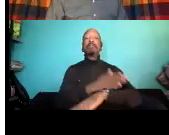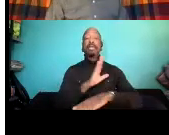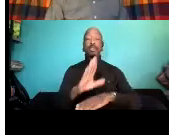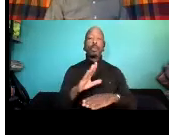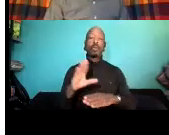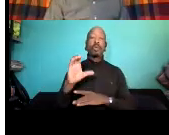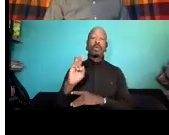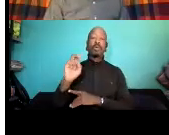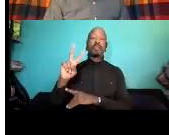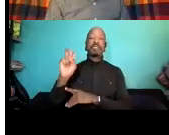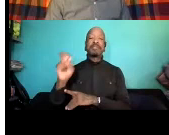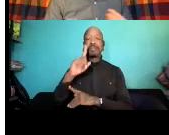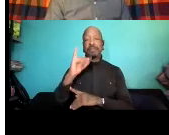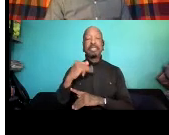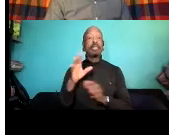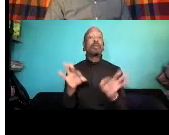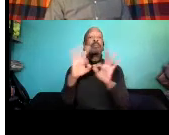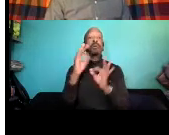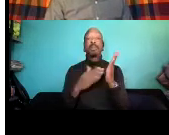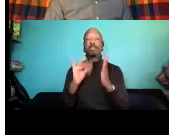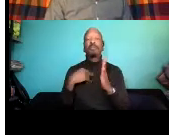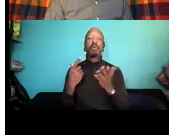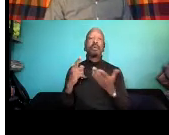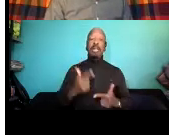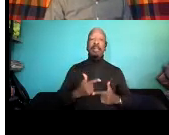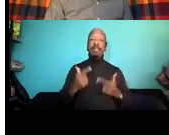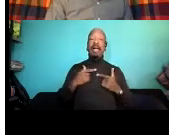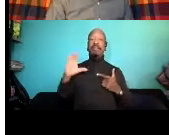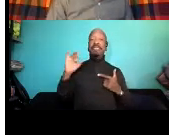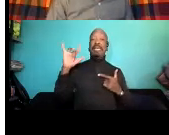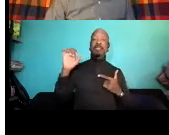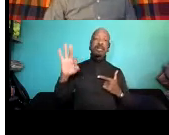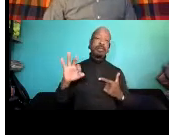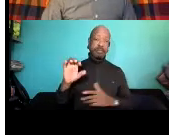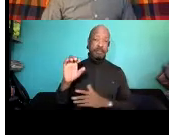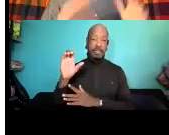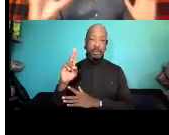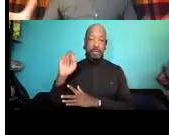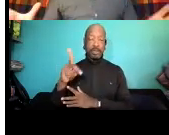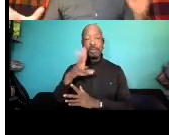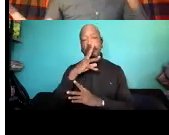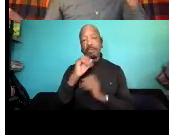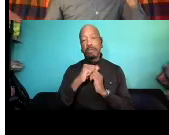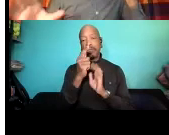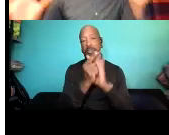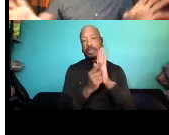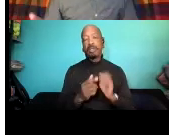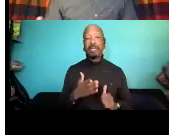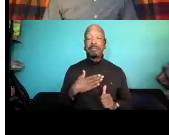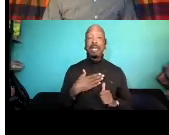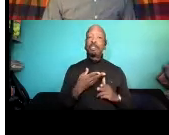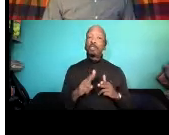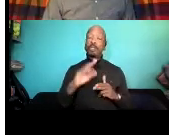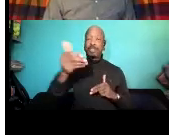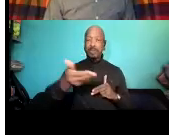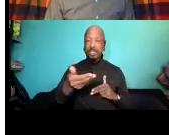moments in your cooperative's life cycle that you'd probably want to talk to an attorney. So that's my short introduction